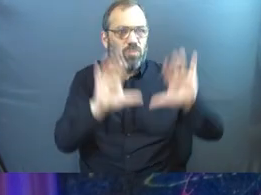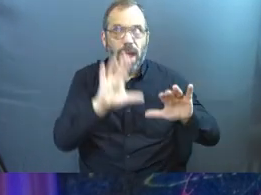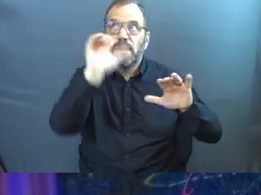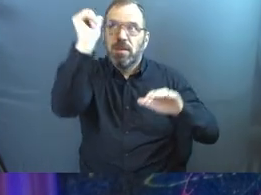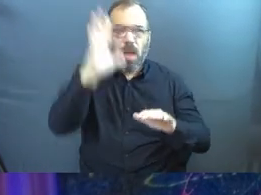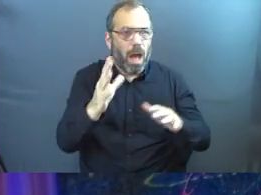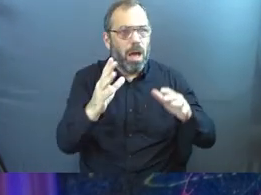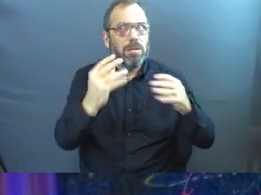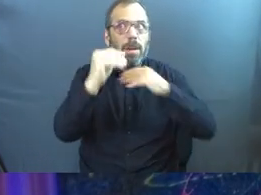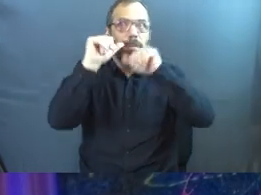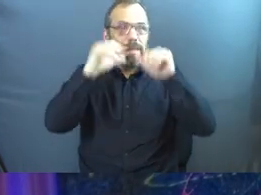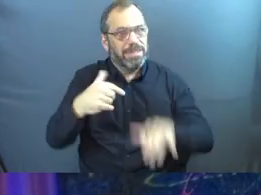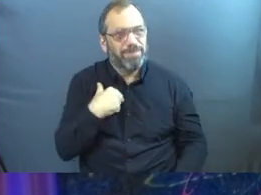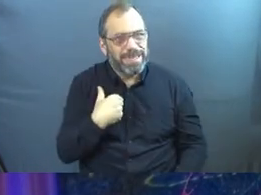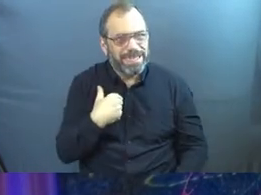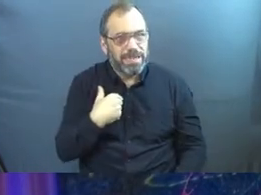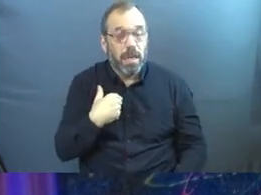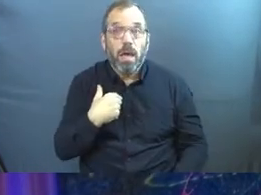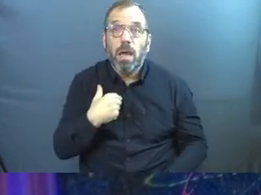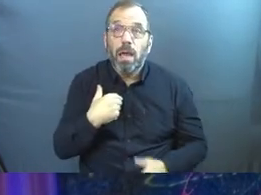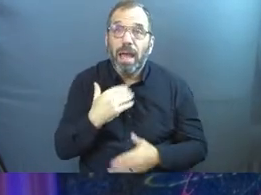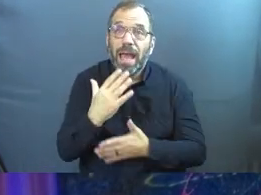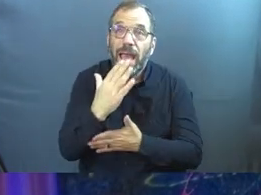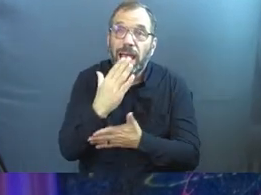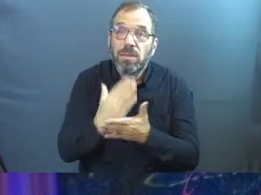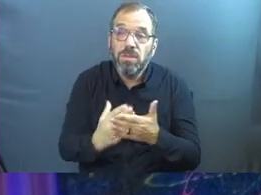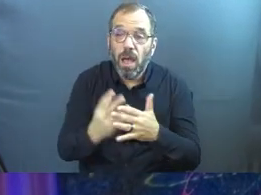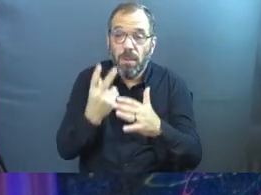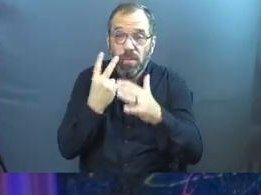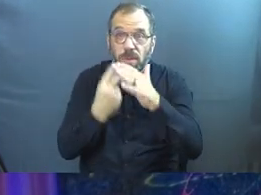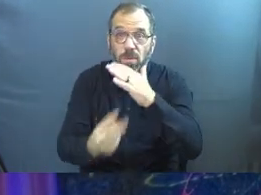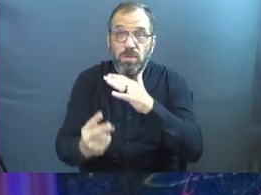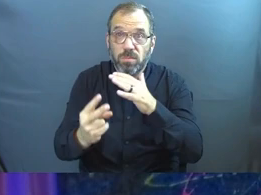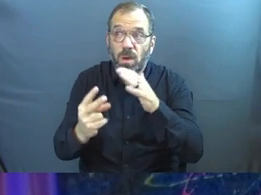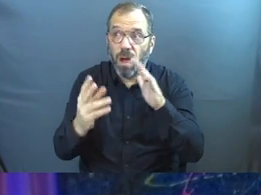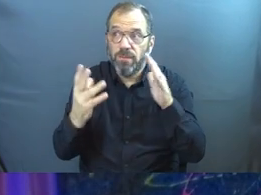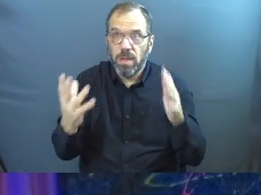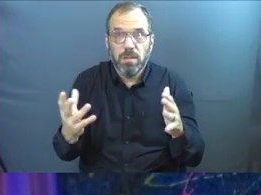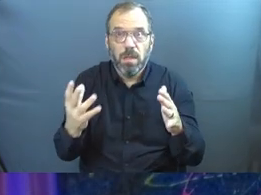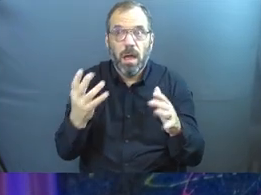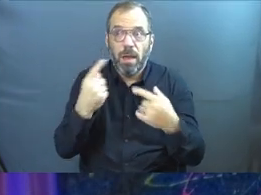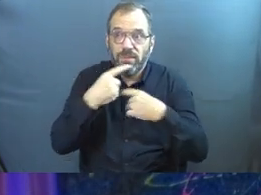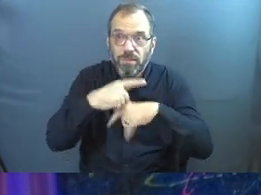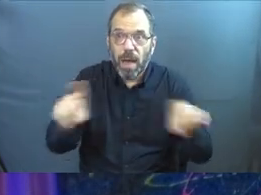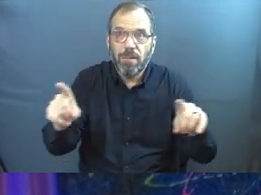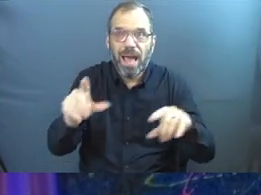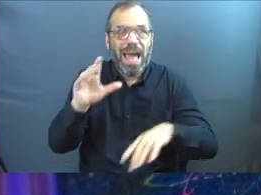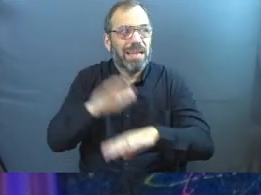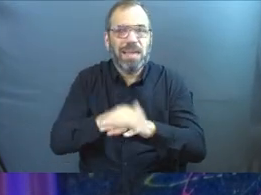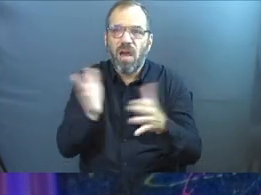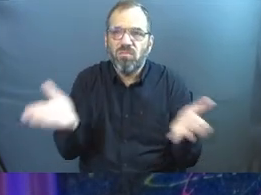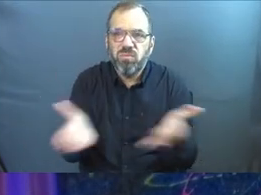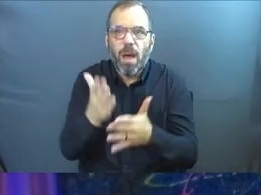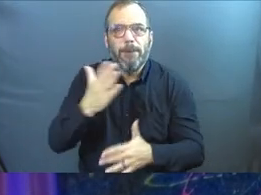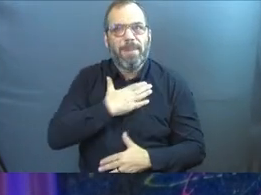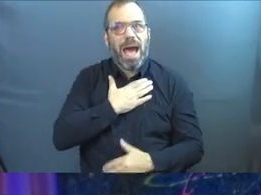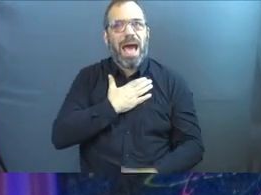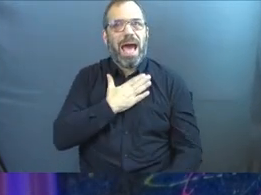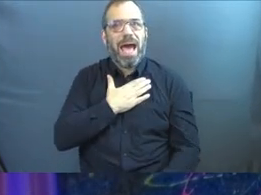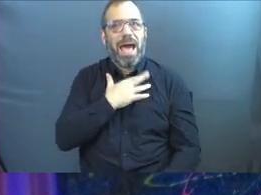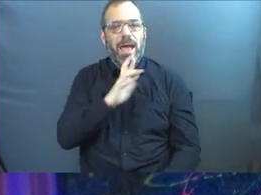make everything turn out. And in some cases, those prophecies were made public as a boost to my